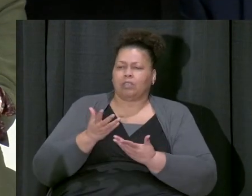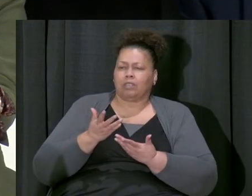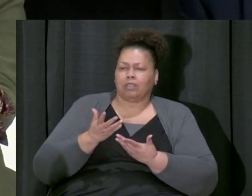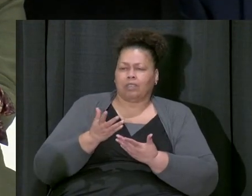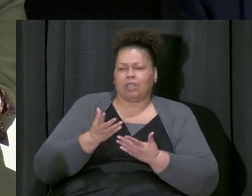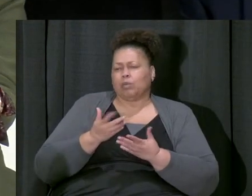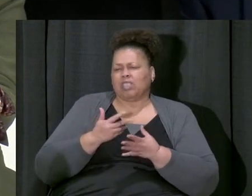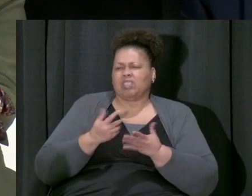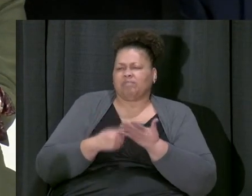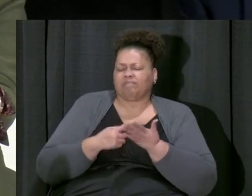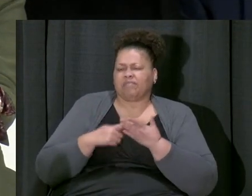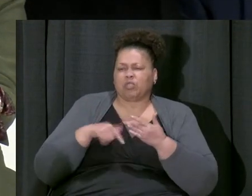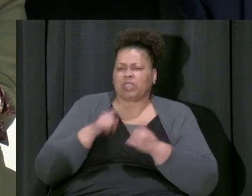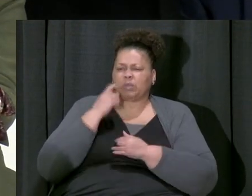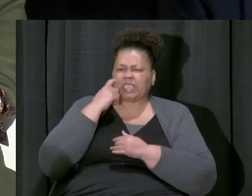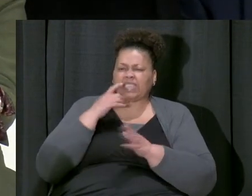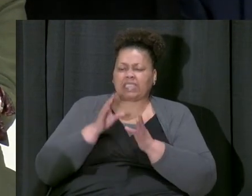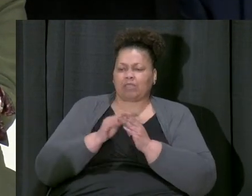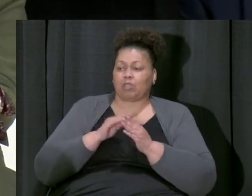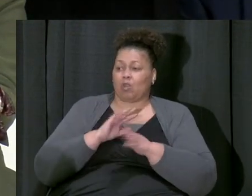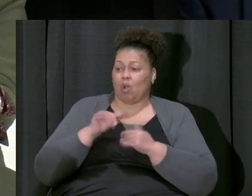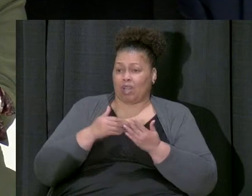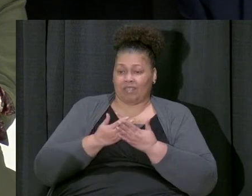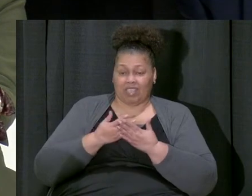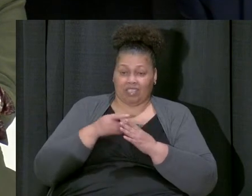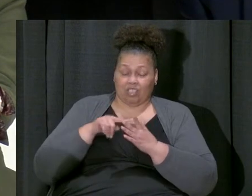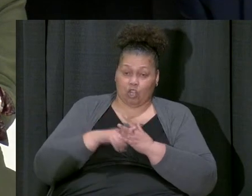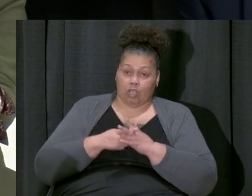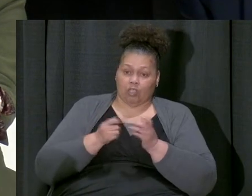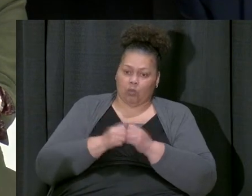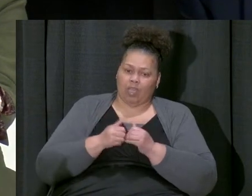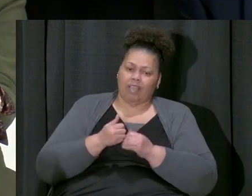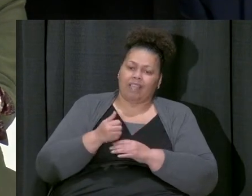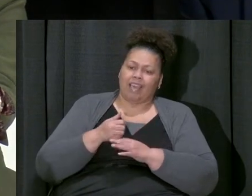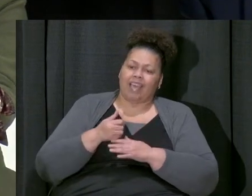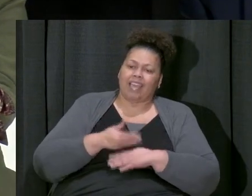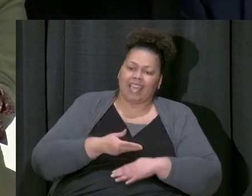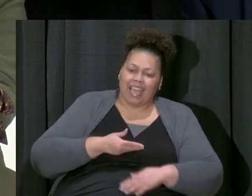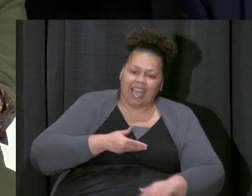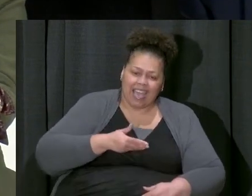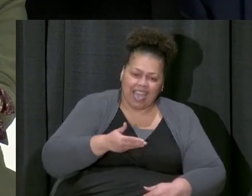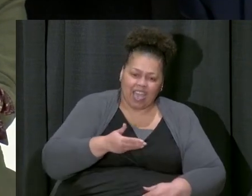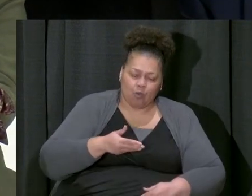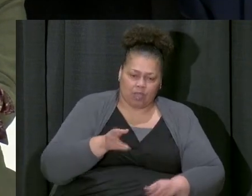session, was all of this really does start with employing people with disabilities.